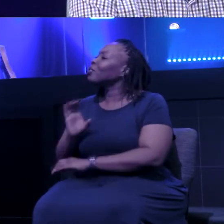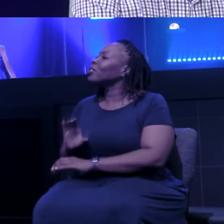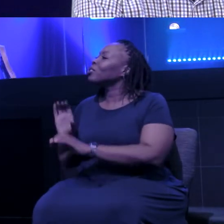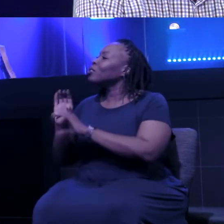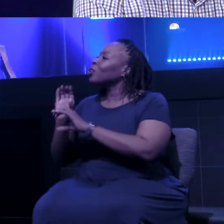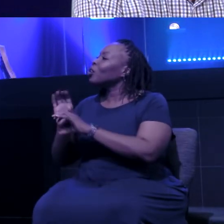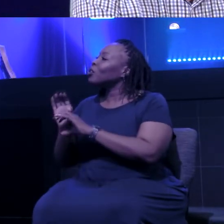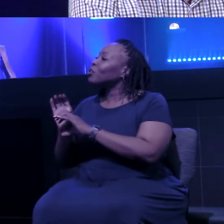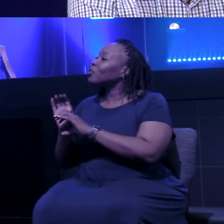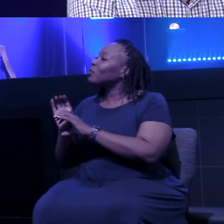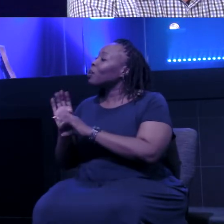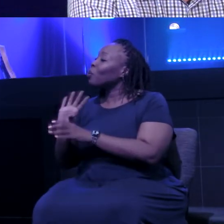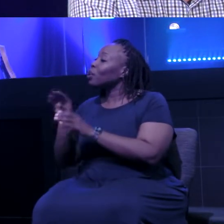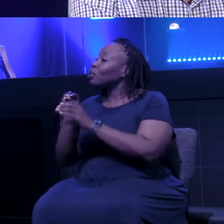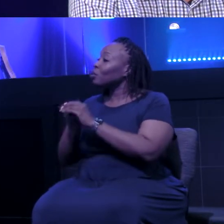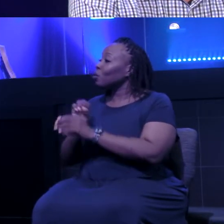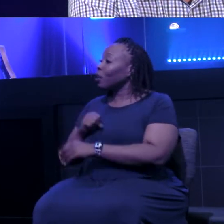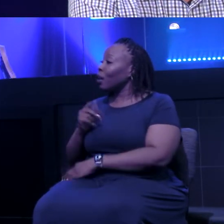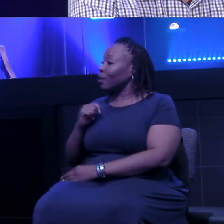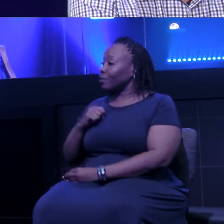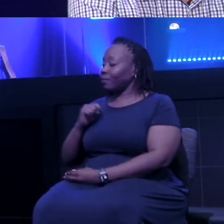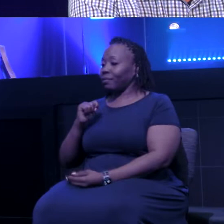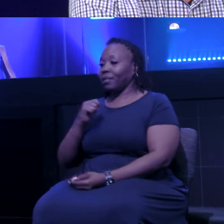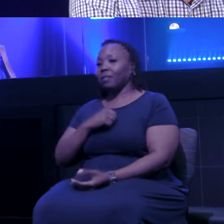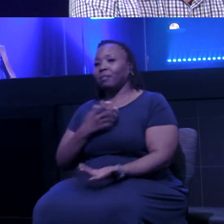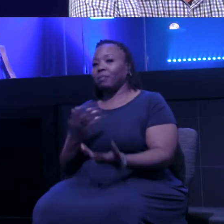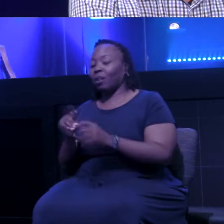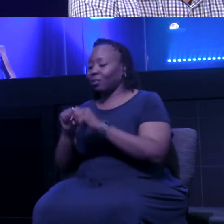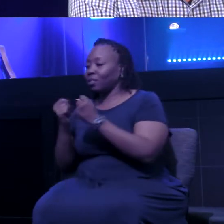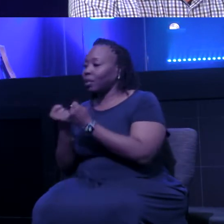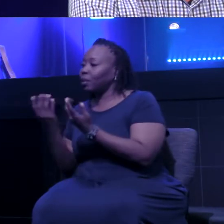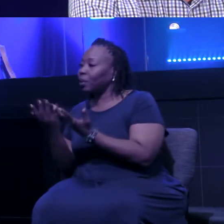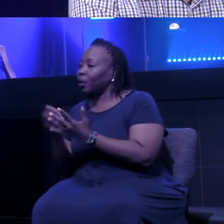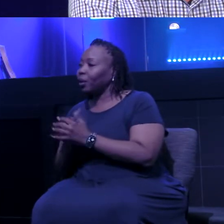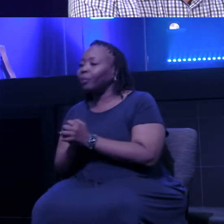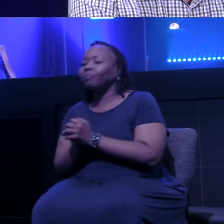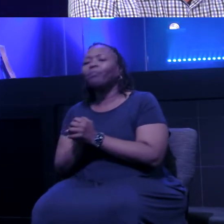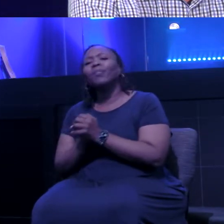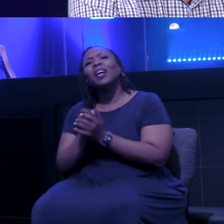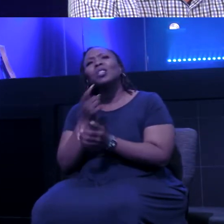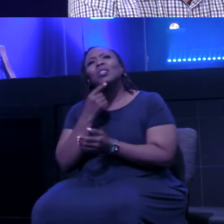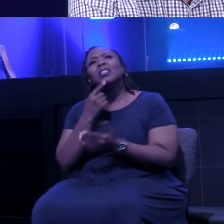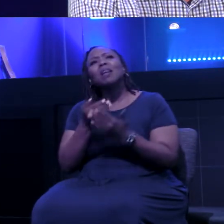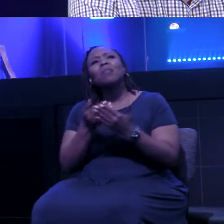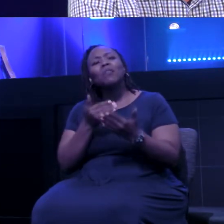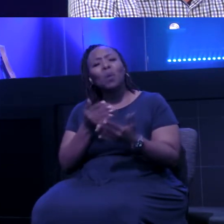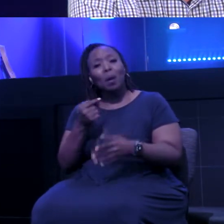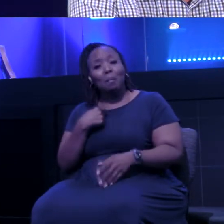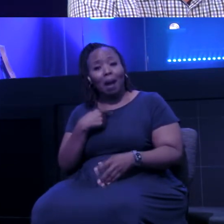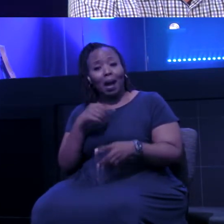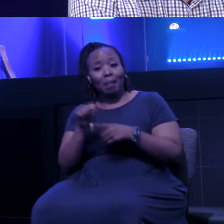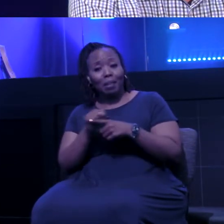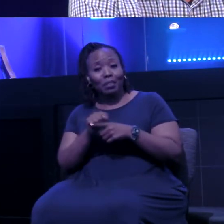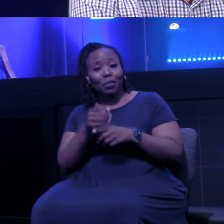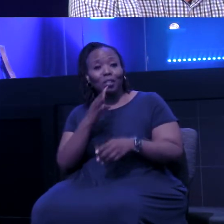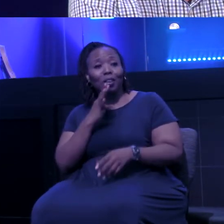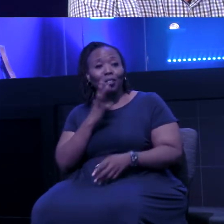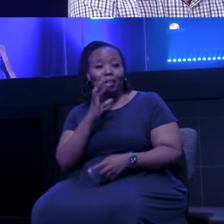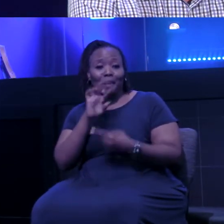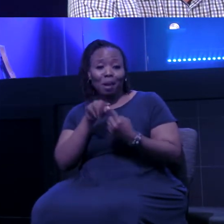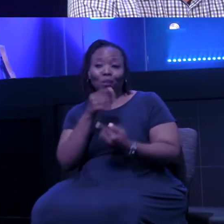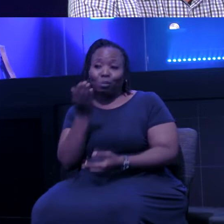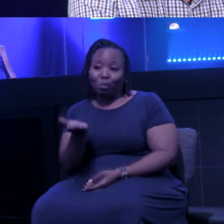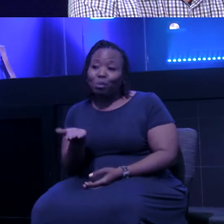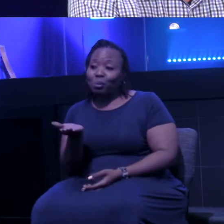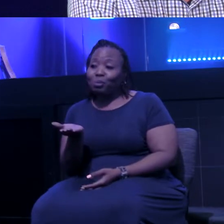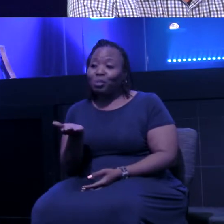here? Yeah, as you mentioned before, like, my mentors talked about you, and so I always looked up